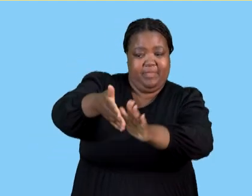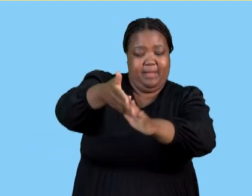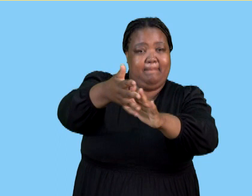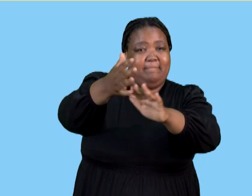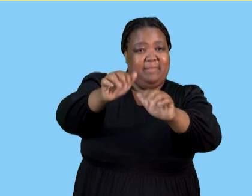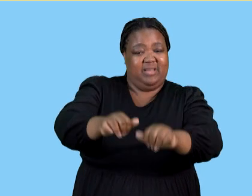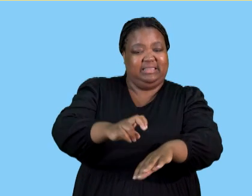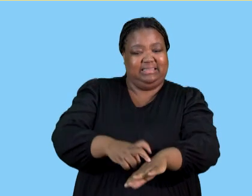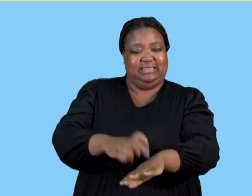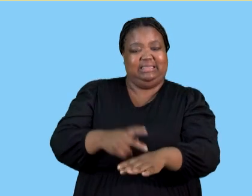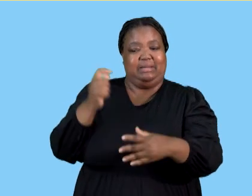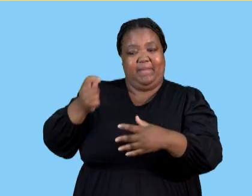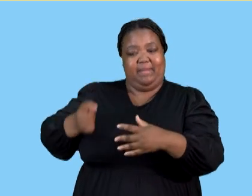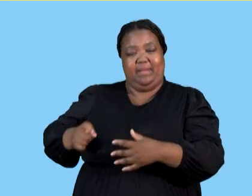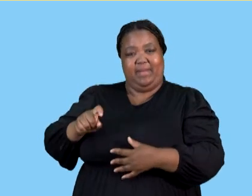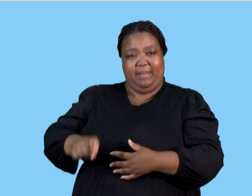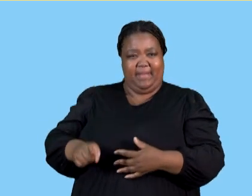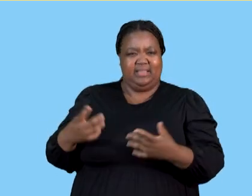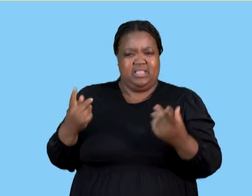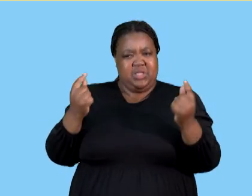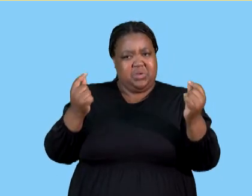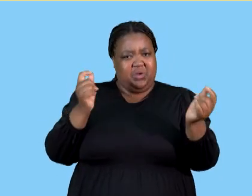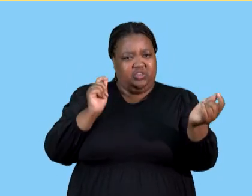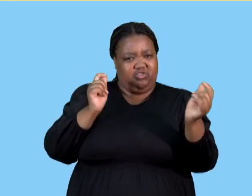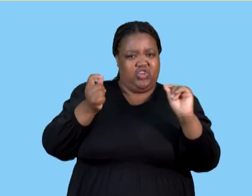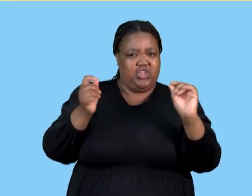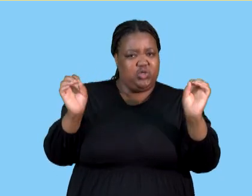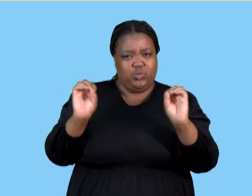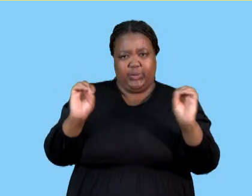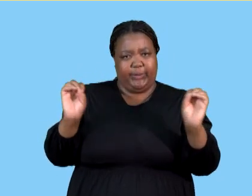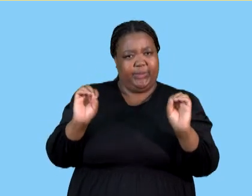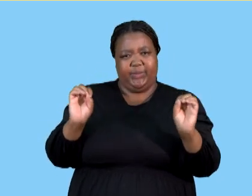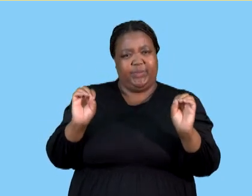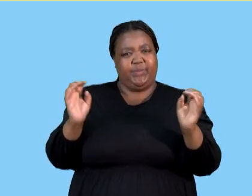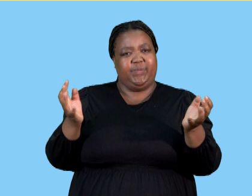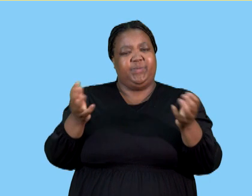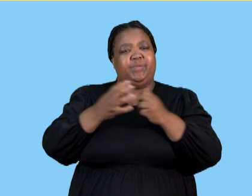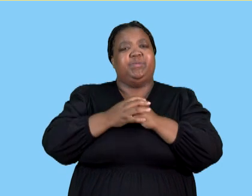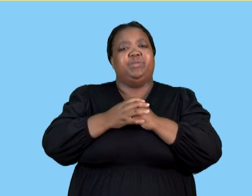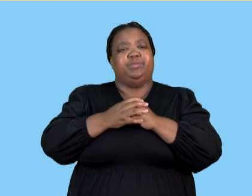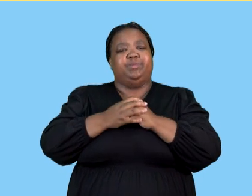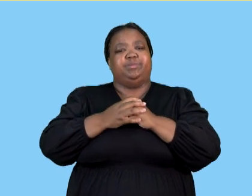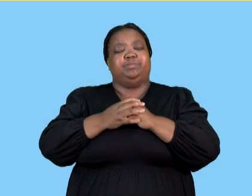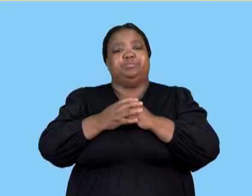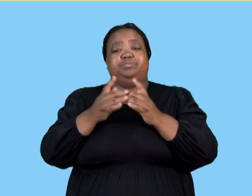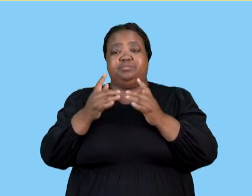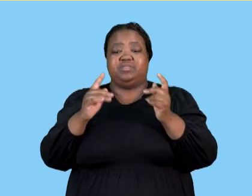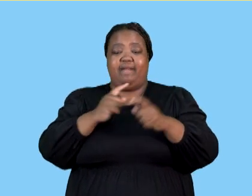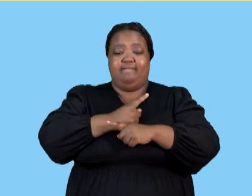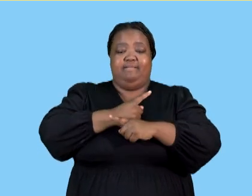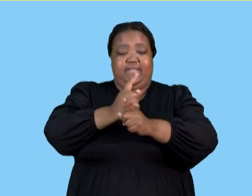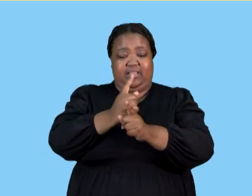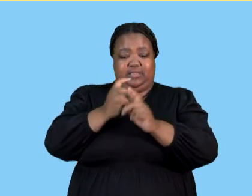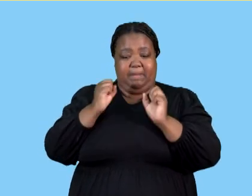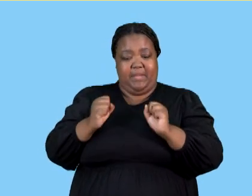factory running. The cost will not change no matter the number of units that are being produced. We call those